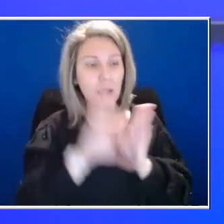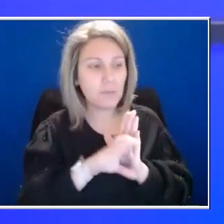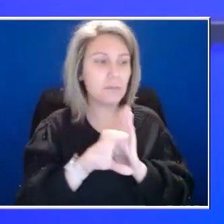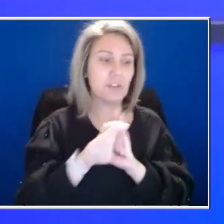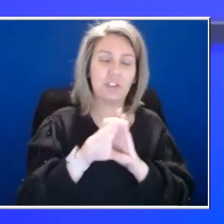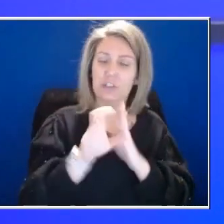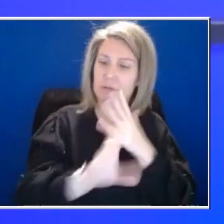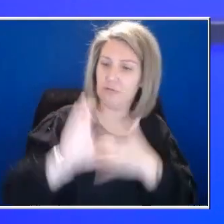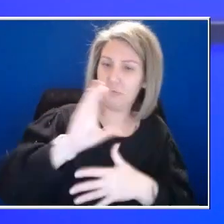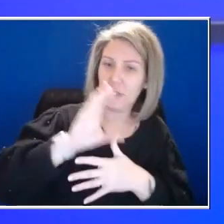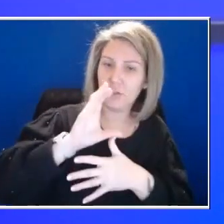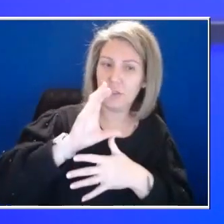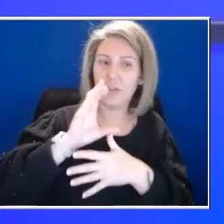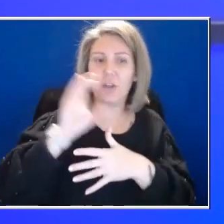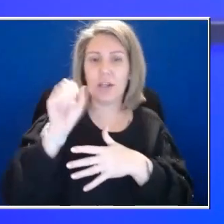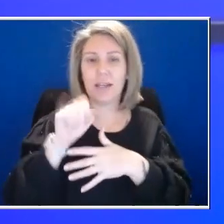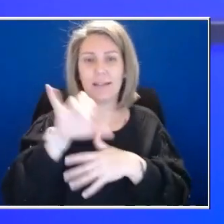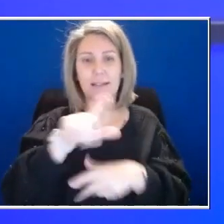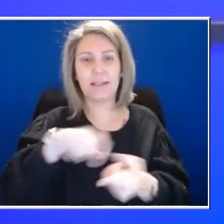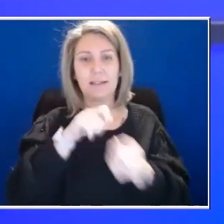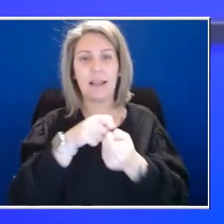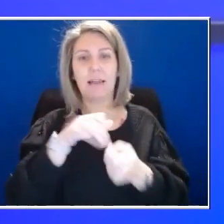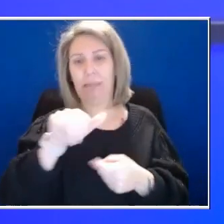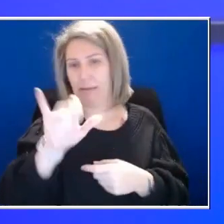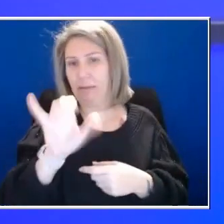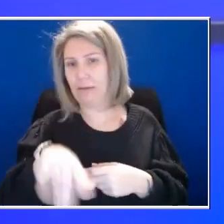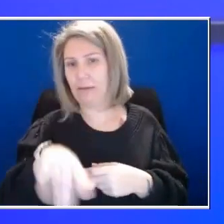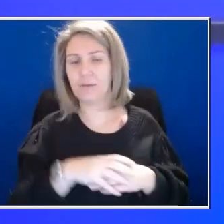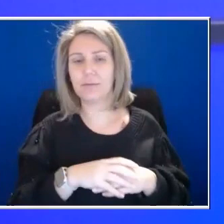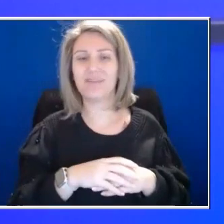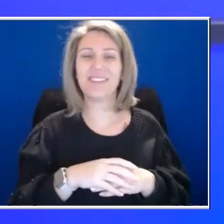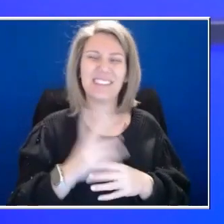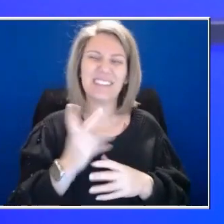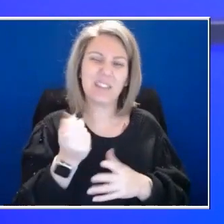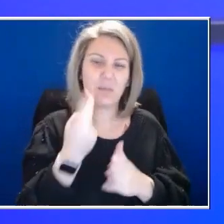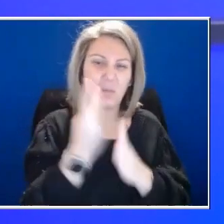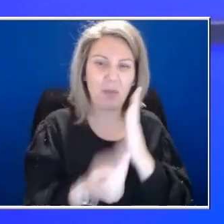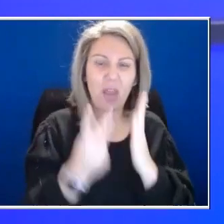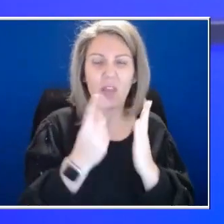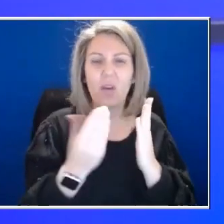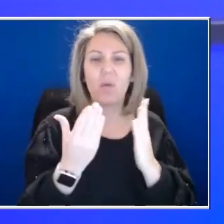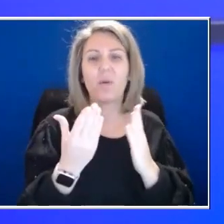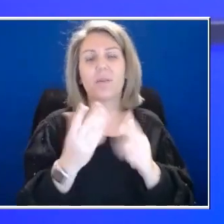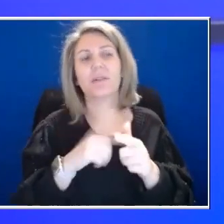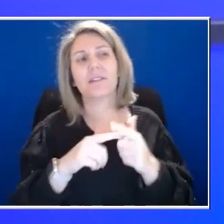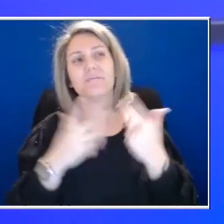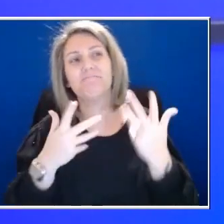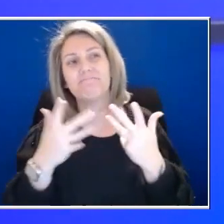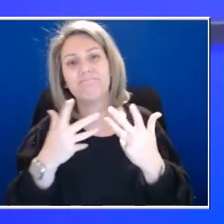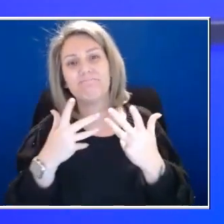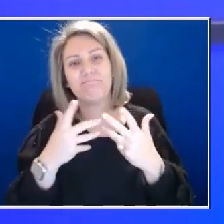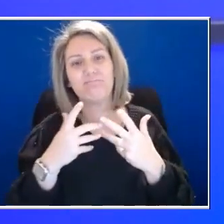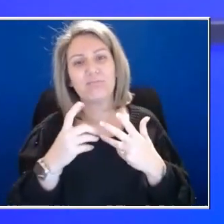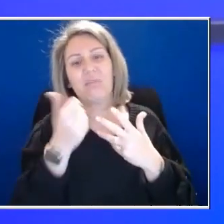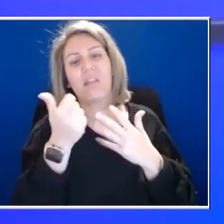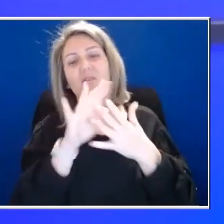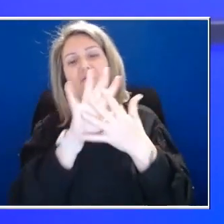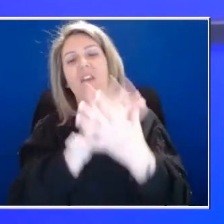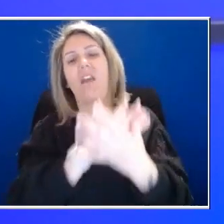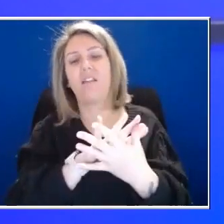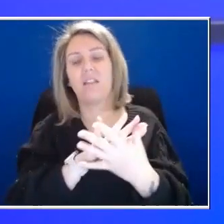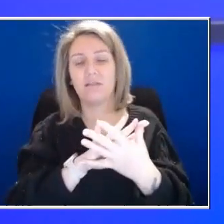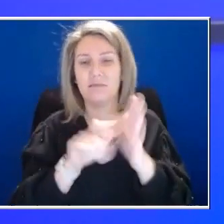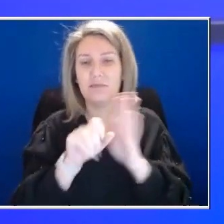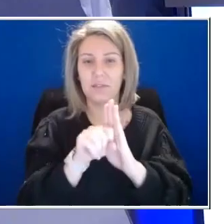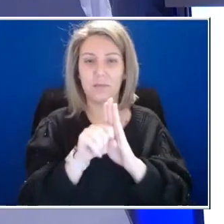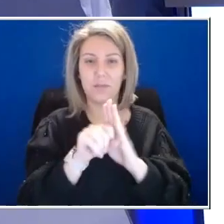what it is. So it's a little bit of both and kind of overshadowed by some other vague symptoms that can be attributed to pelvic